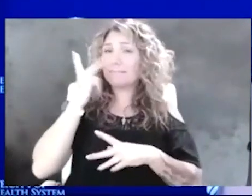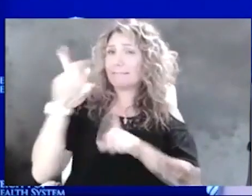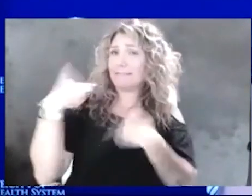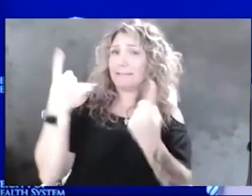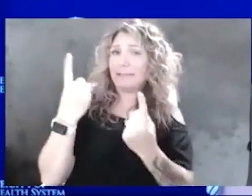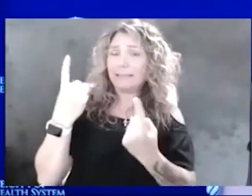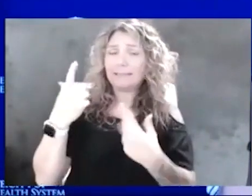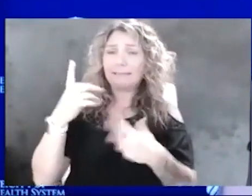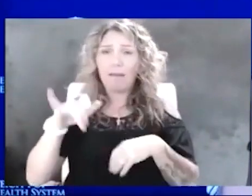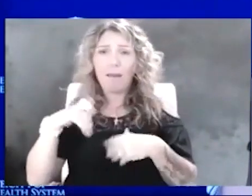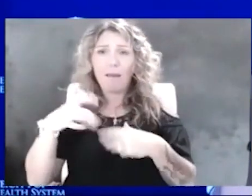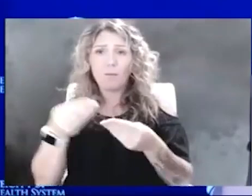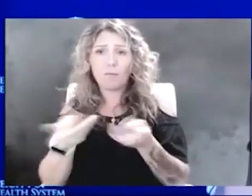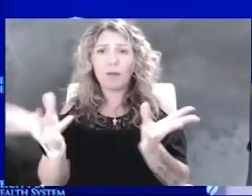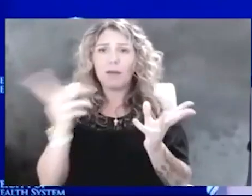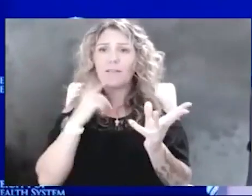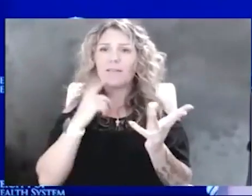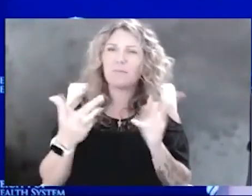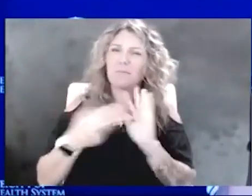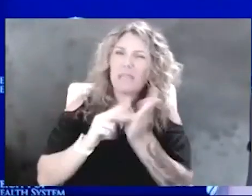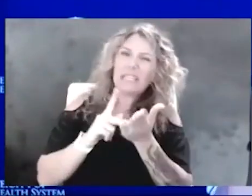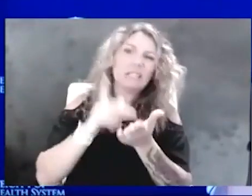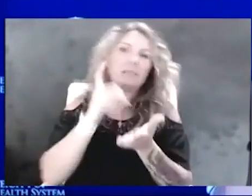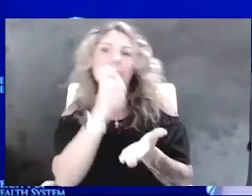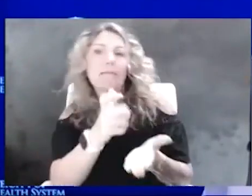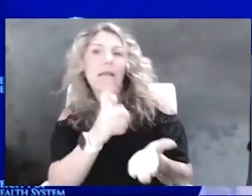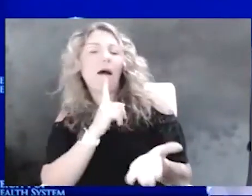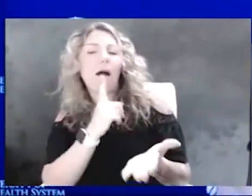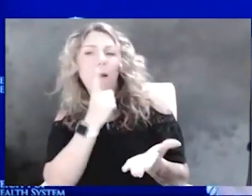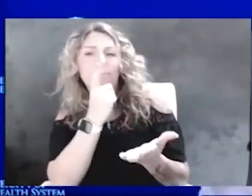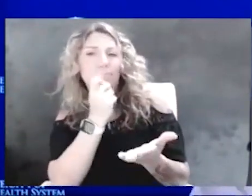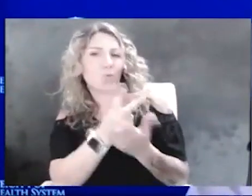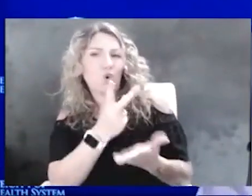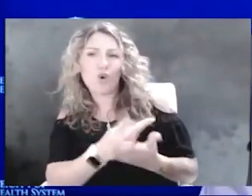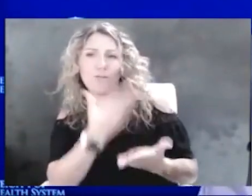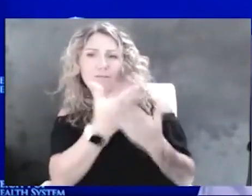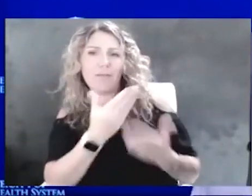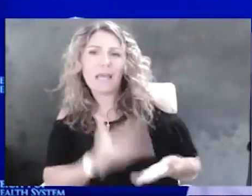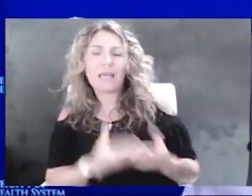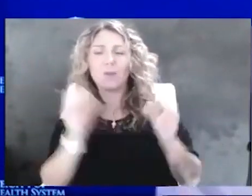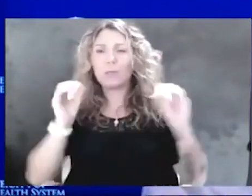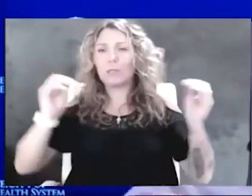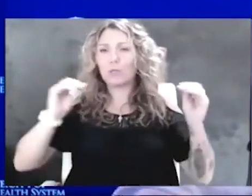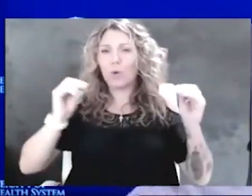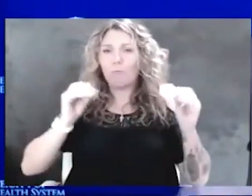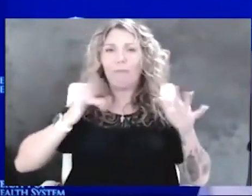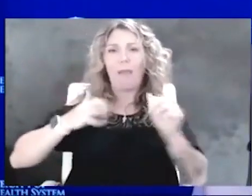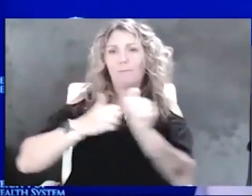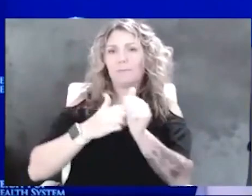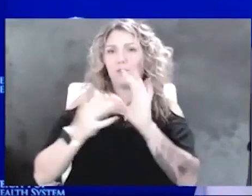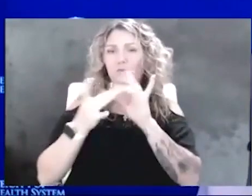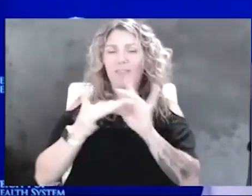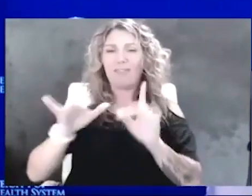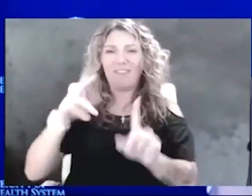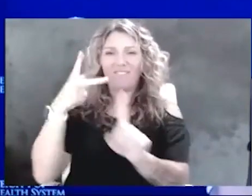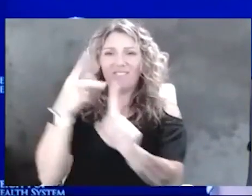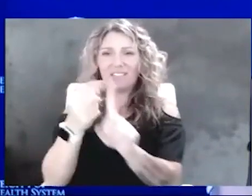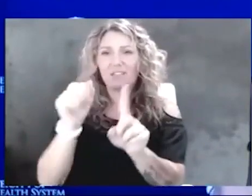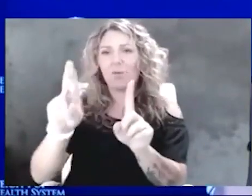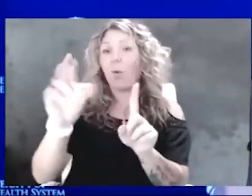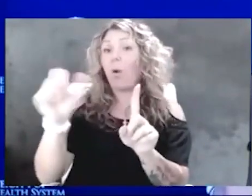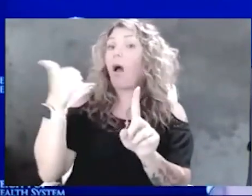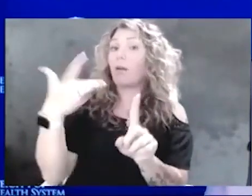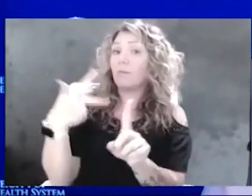of just fallen by the wayside. Certainly haven't seen any news about that particular vaccination or any other vaccination